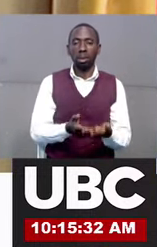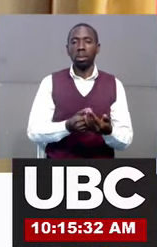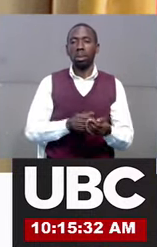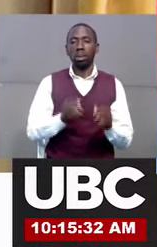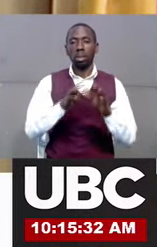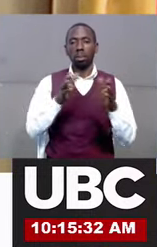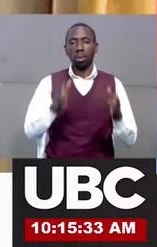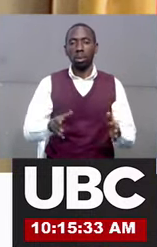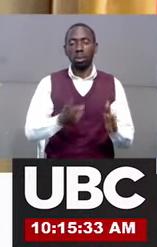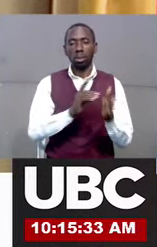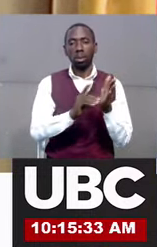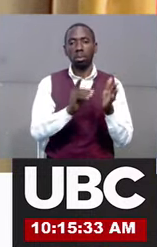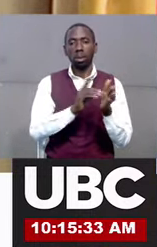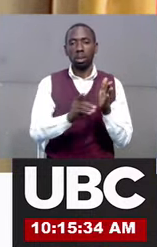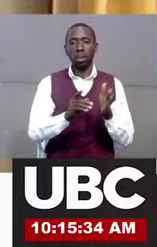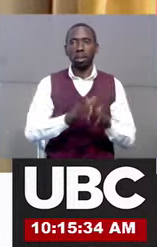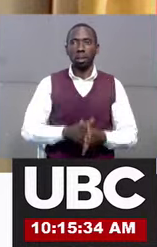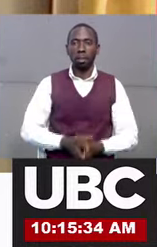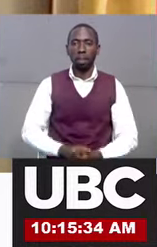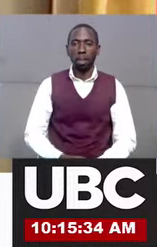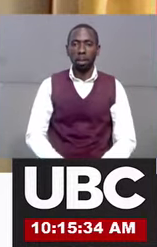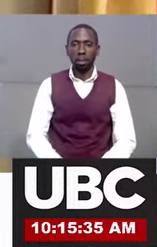table.